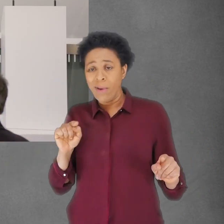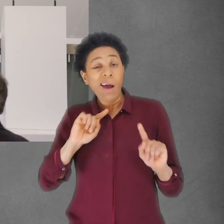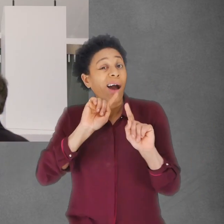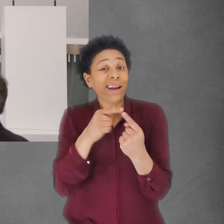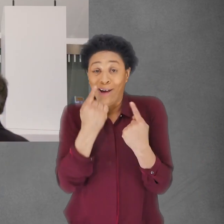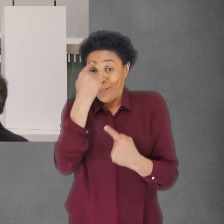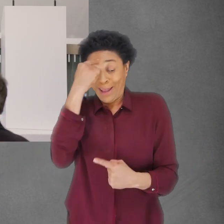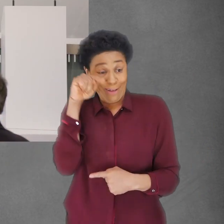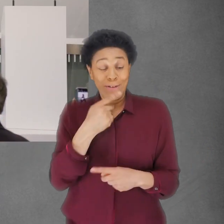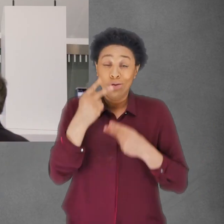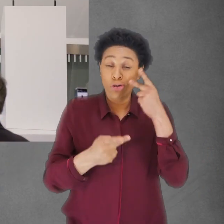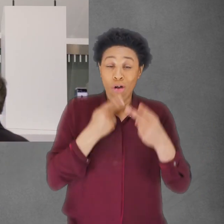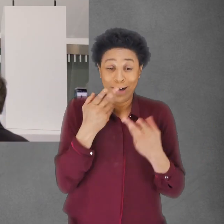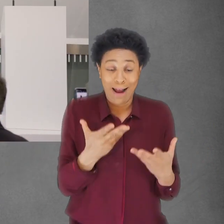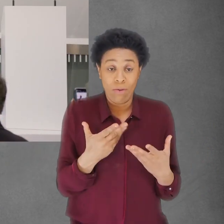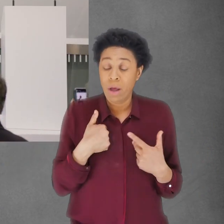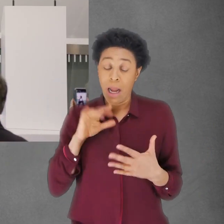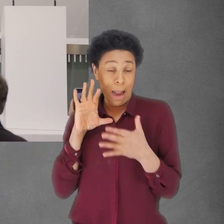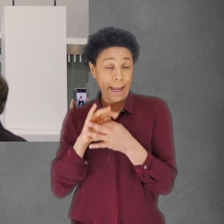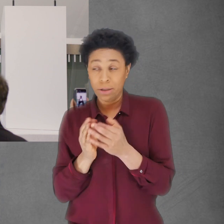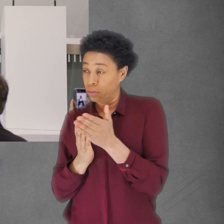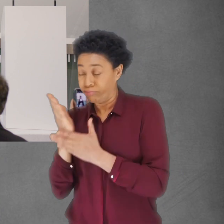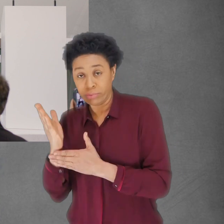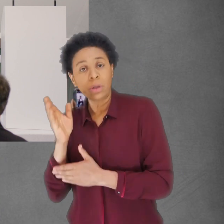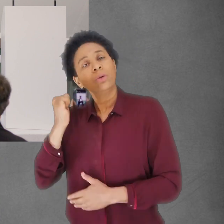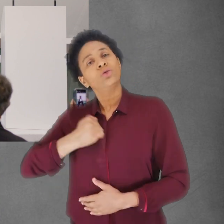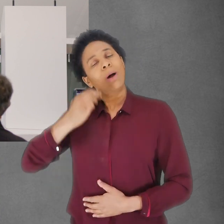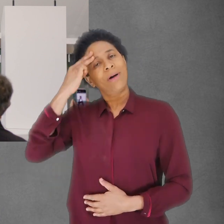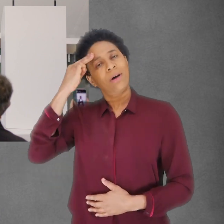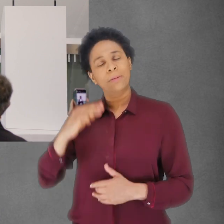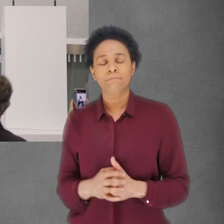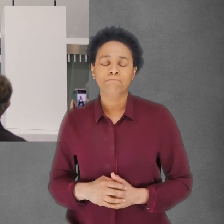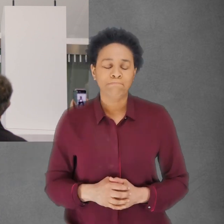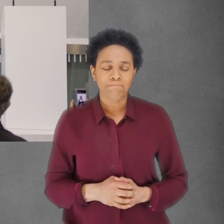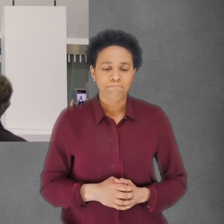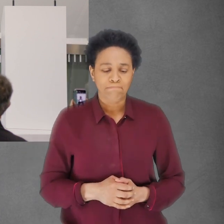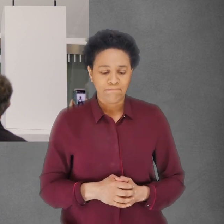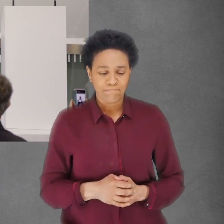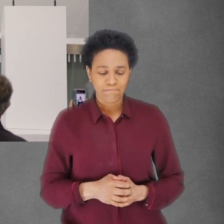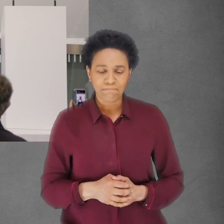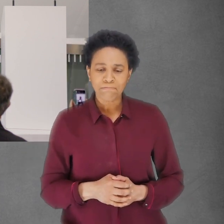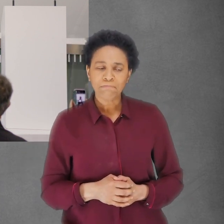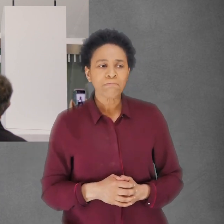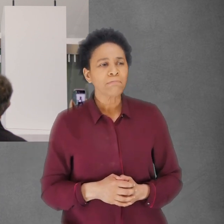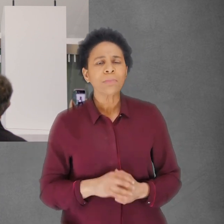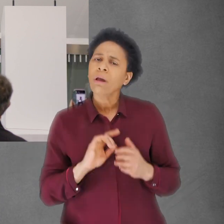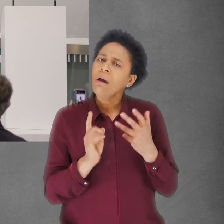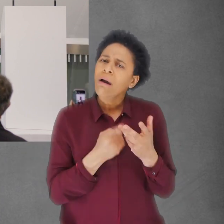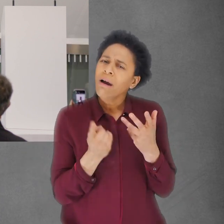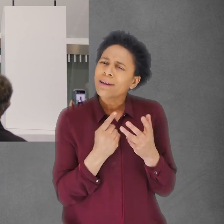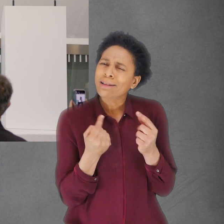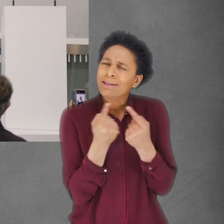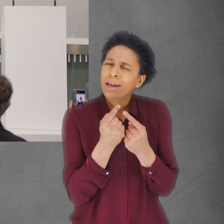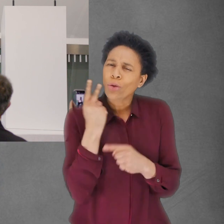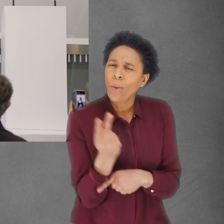storytelling for me that really just takes me back to my mother. I can't think about it in any other way. That's